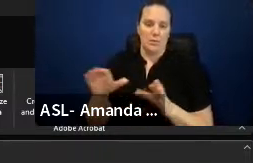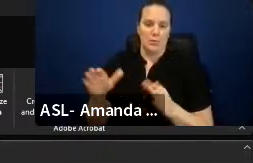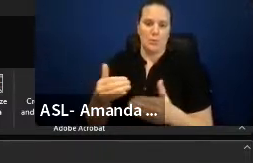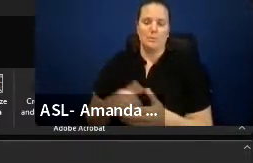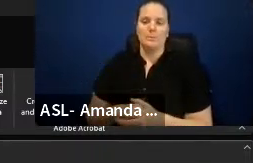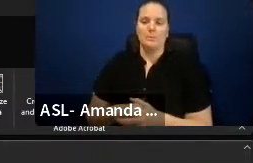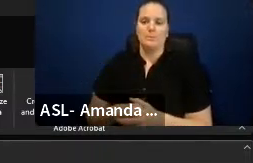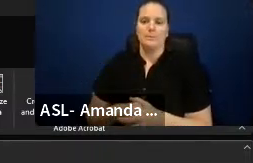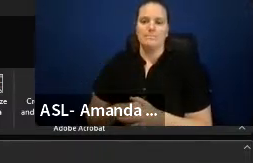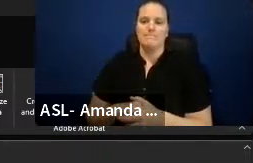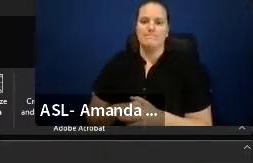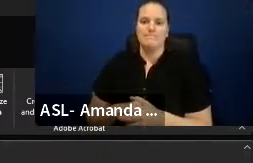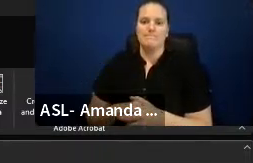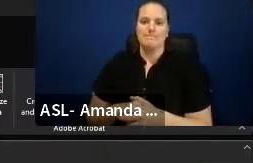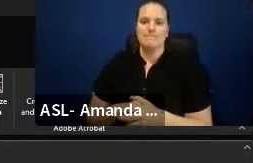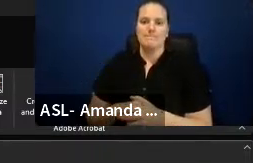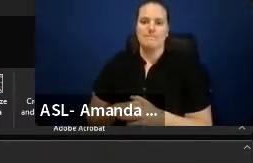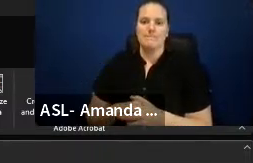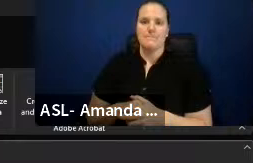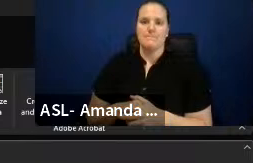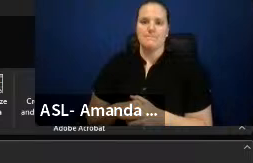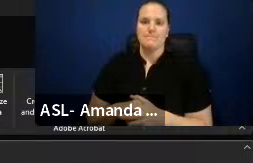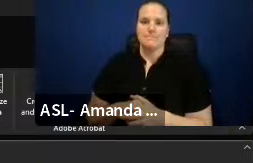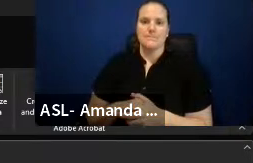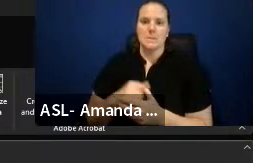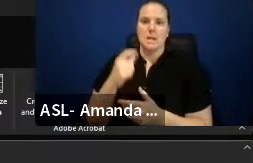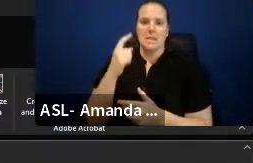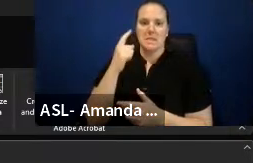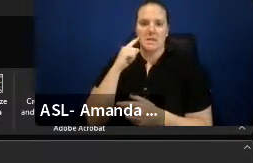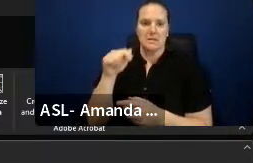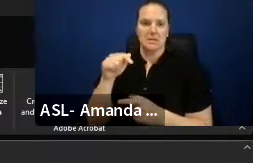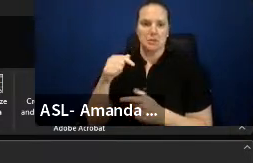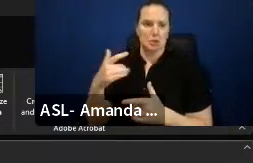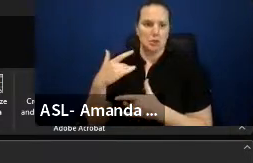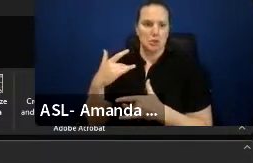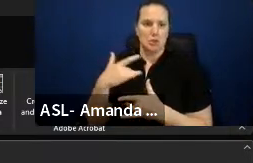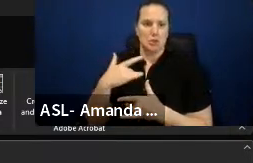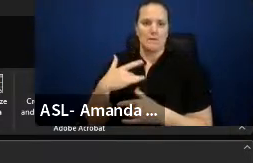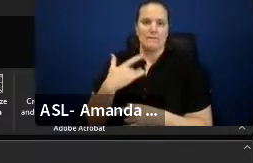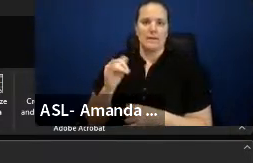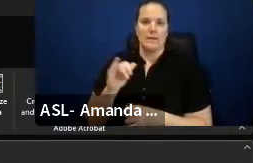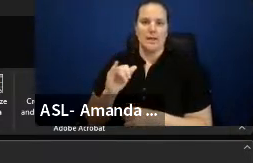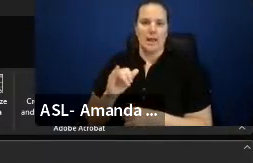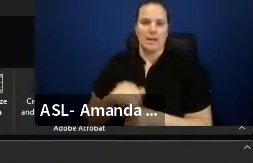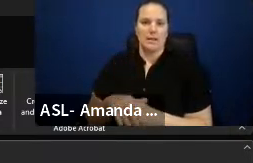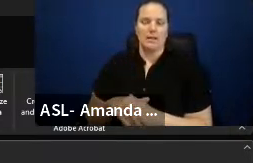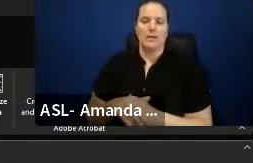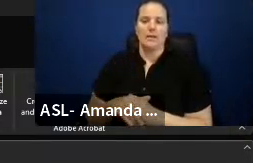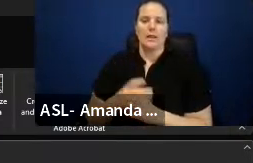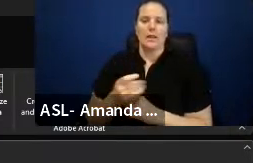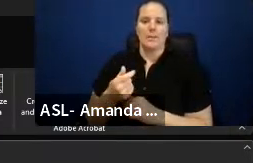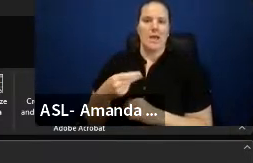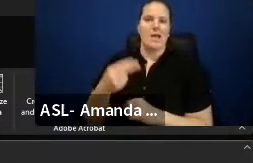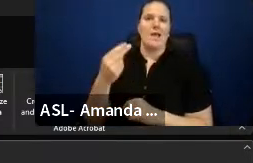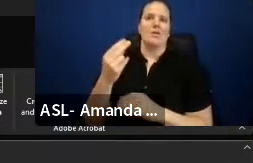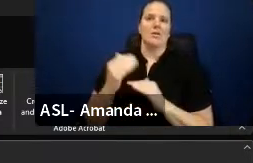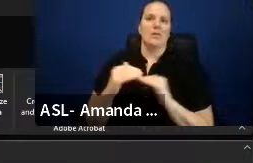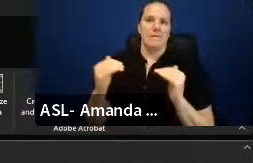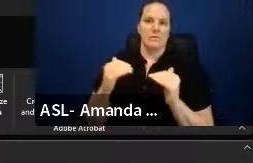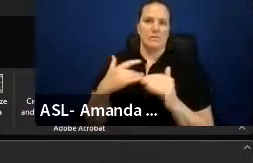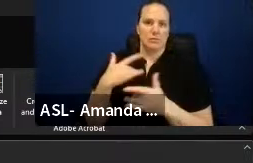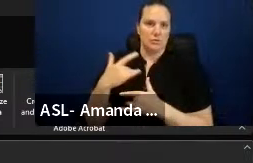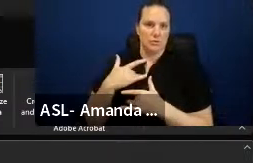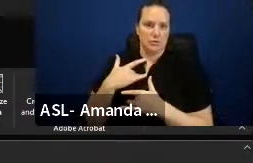I think this concern is coming from what feels like actually a little bit higher level concern, and that is